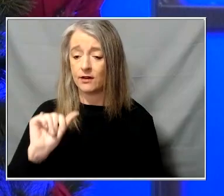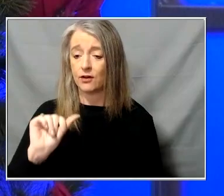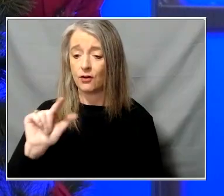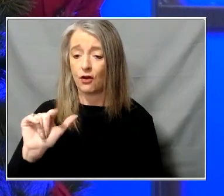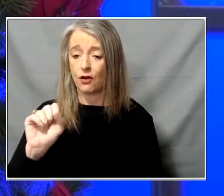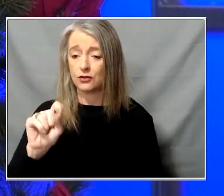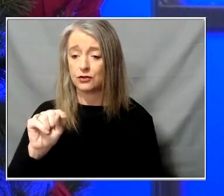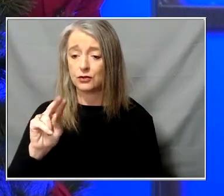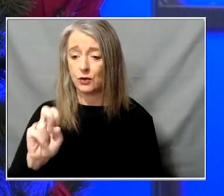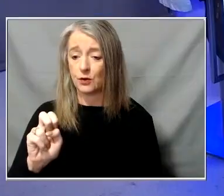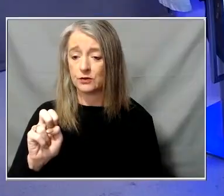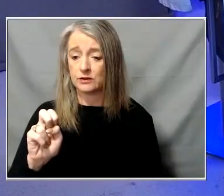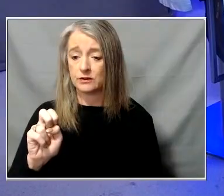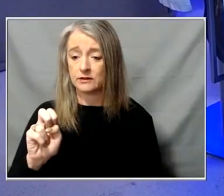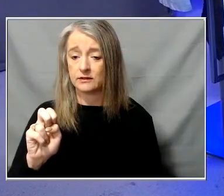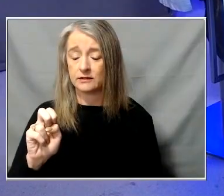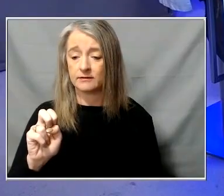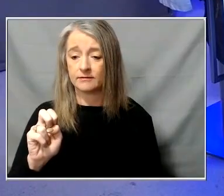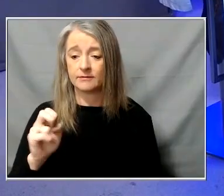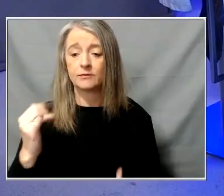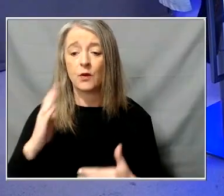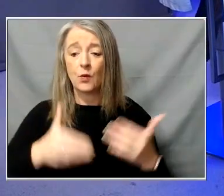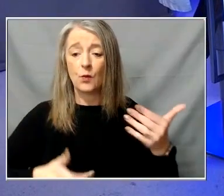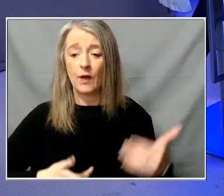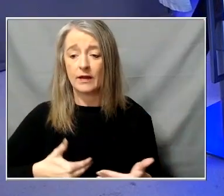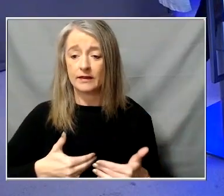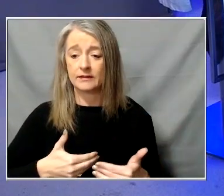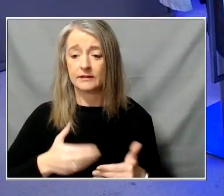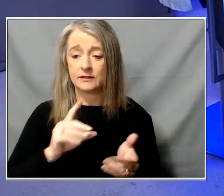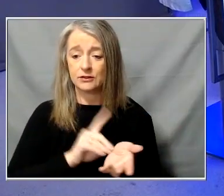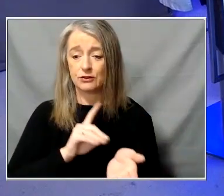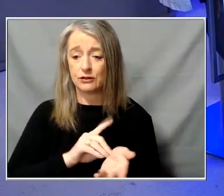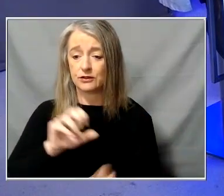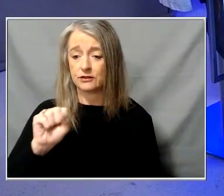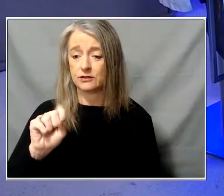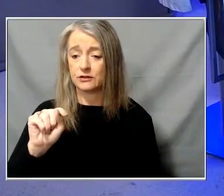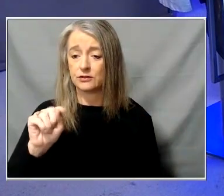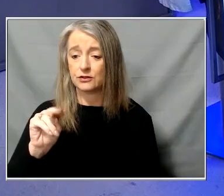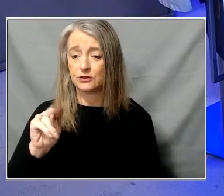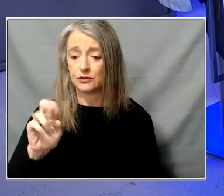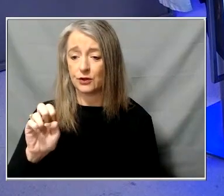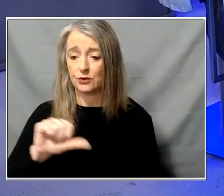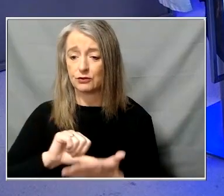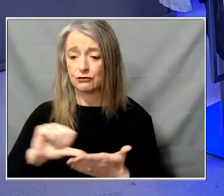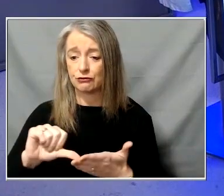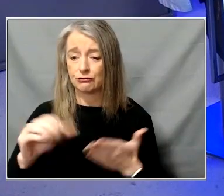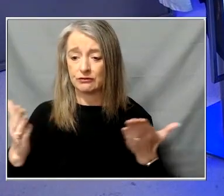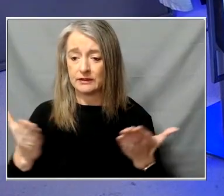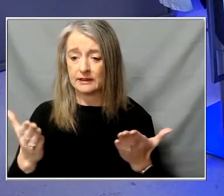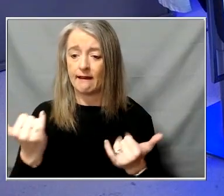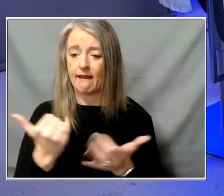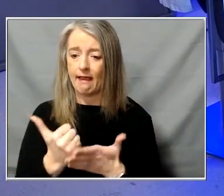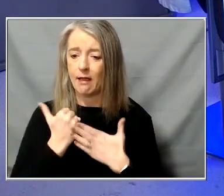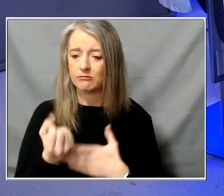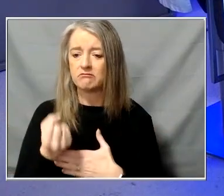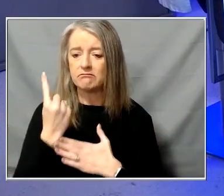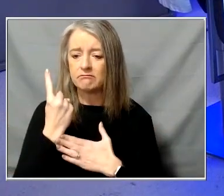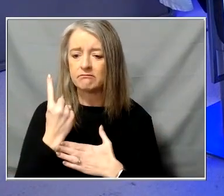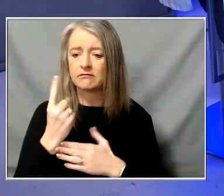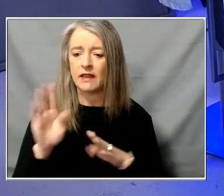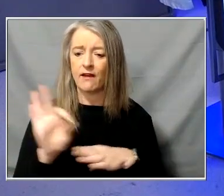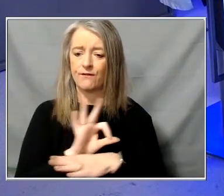symptoms. We are pleased, of course, to welcome today Dr. Benjamin Stone. He's a surgeon here at the health system to kind of help us understand exactly what the function